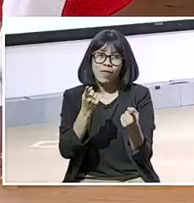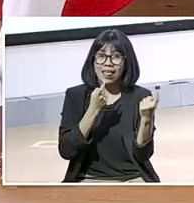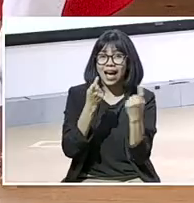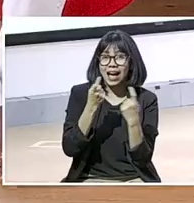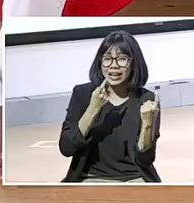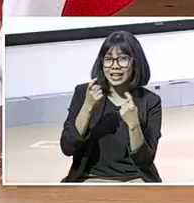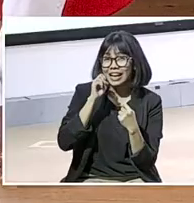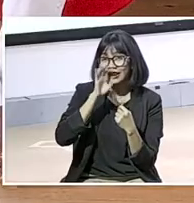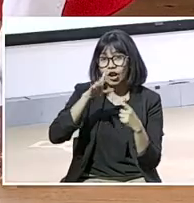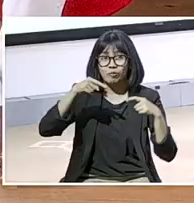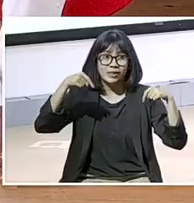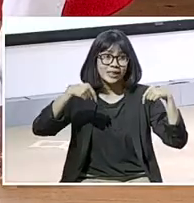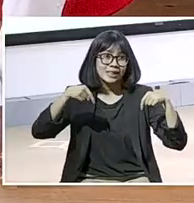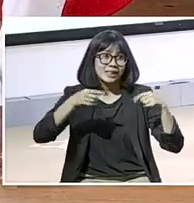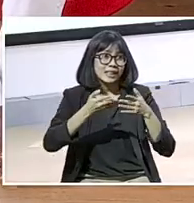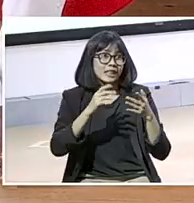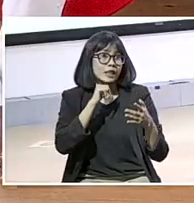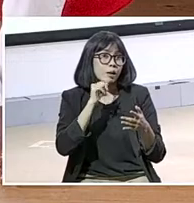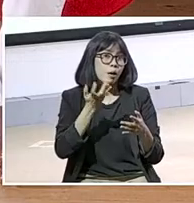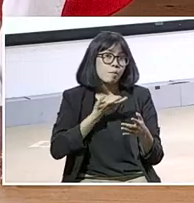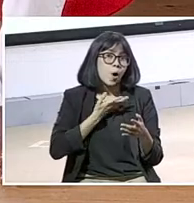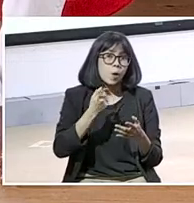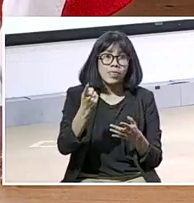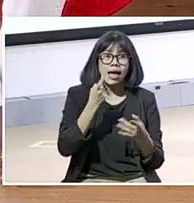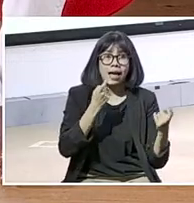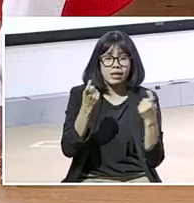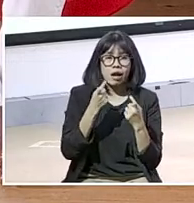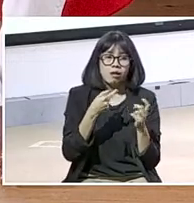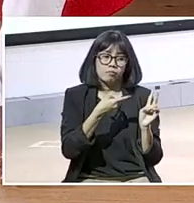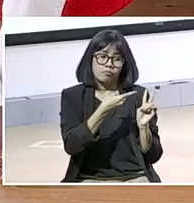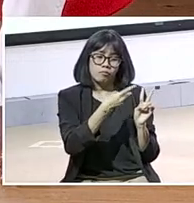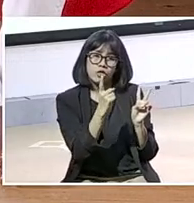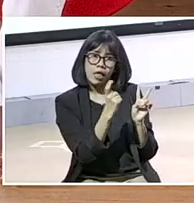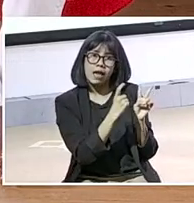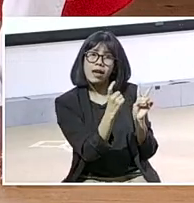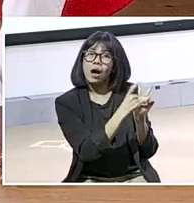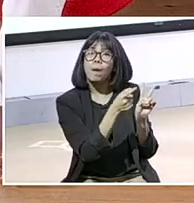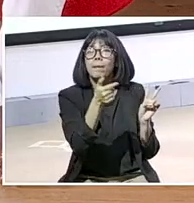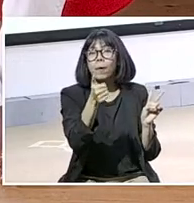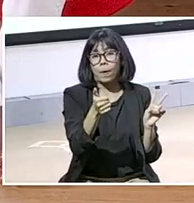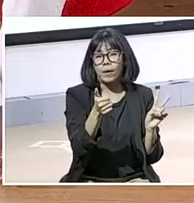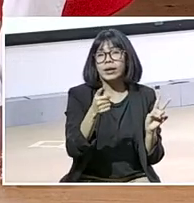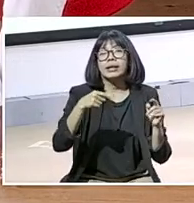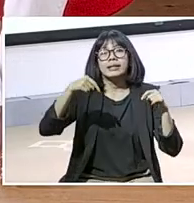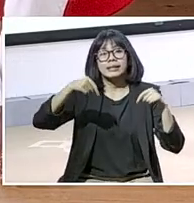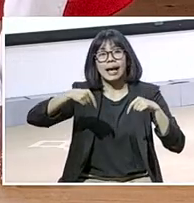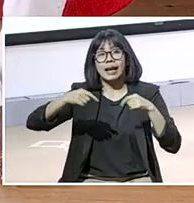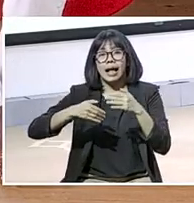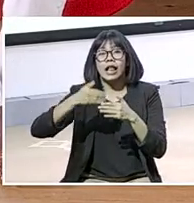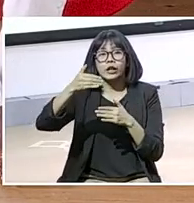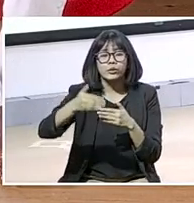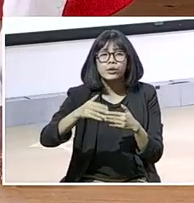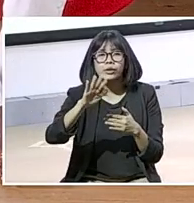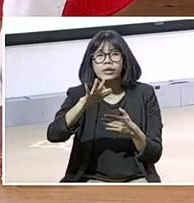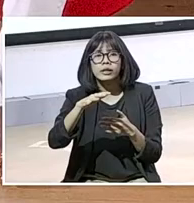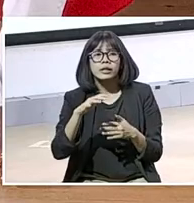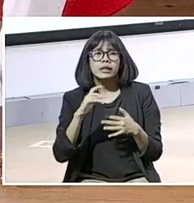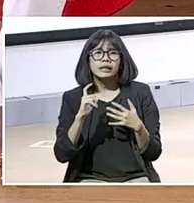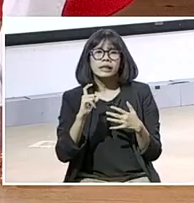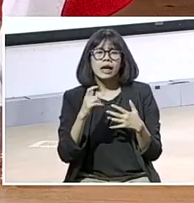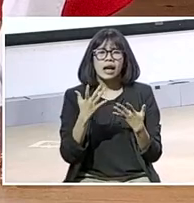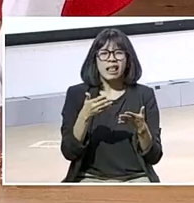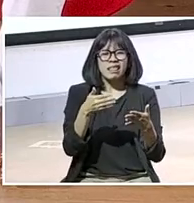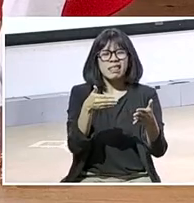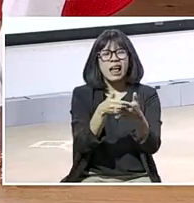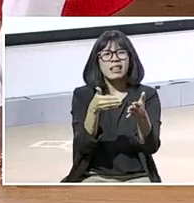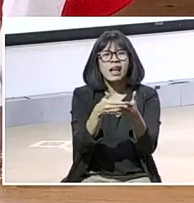in the studio to ask questions for both of you. So next up is, how do you overcome setbacks and challenges